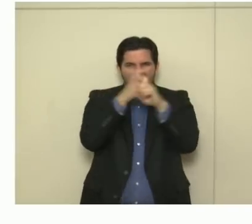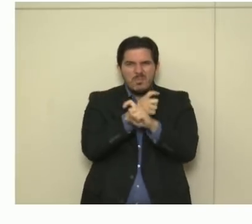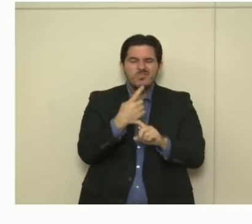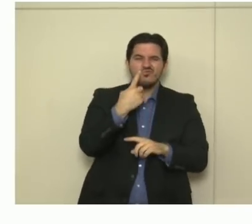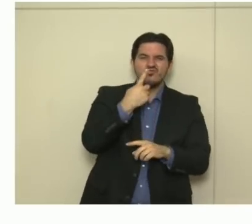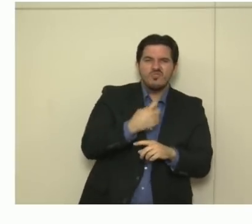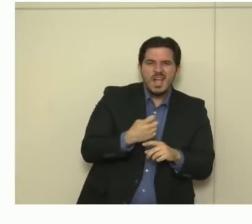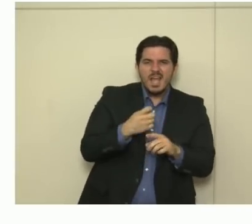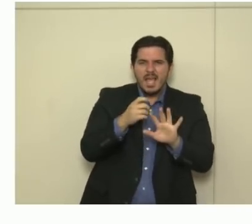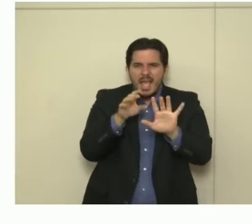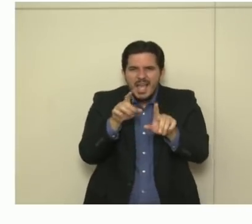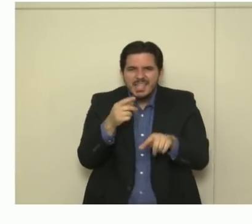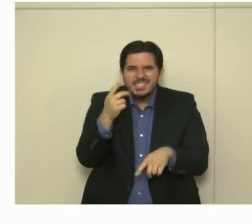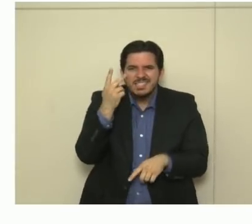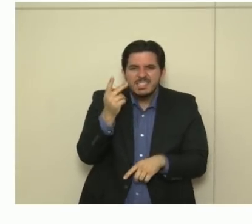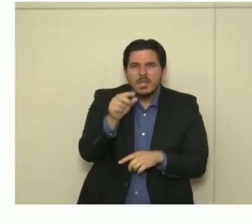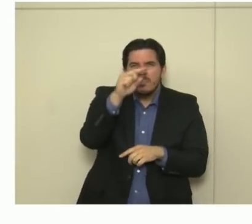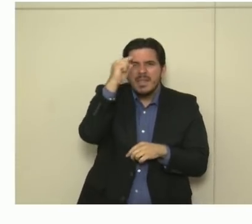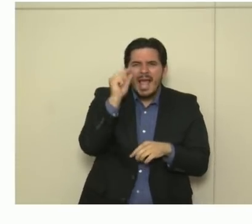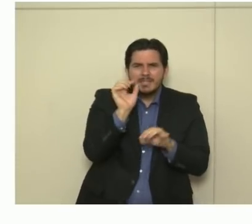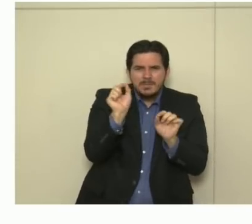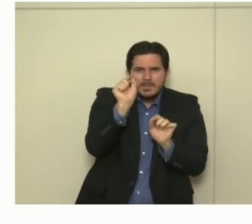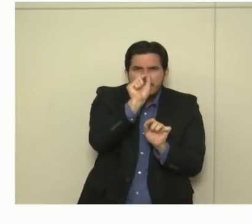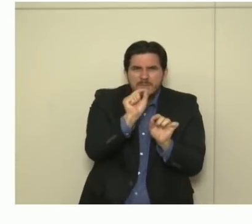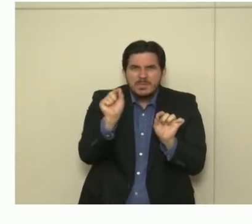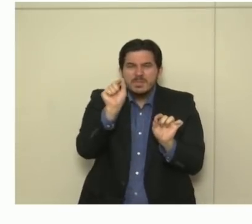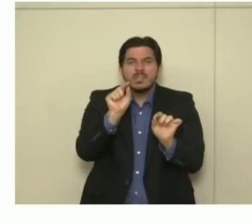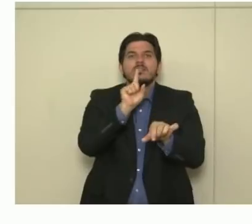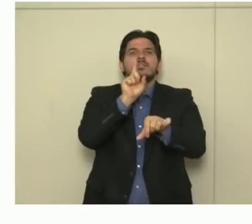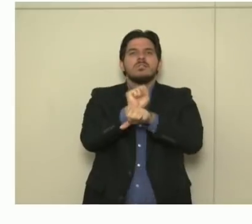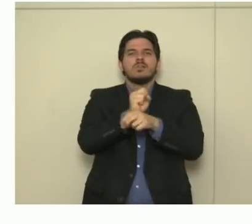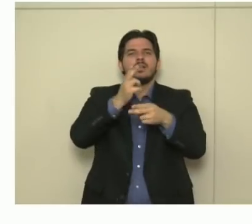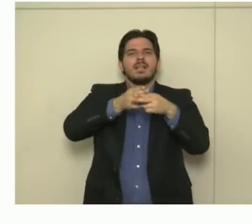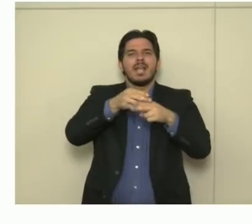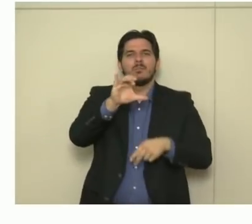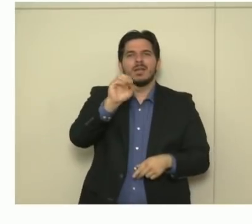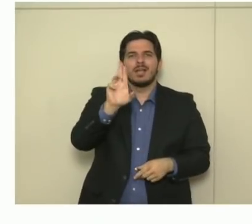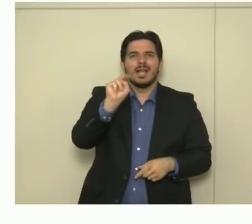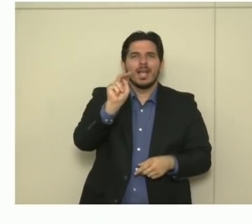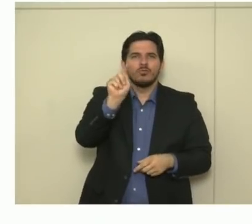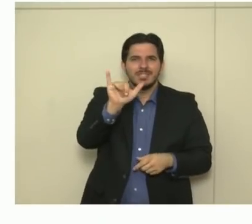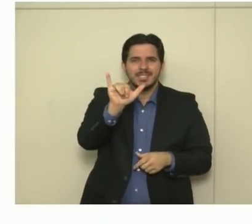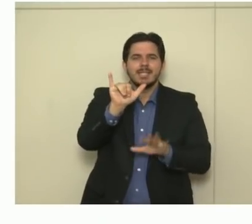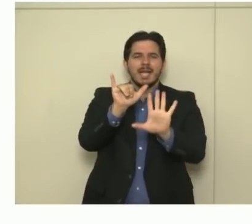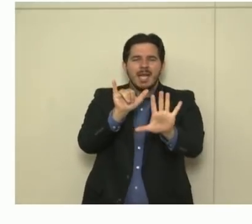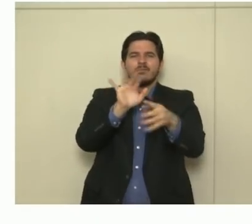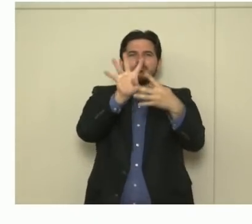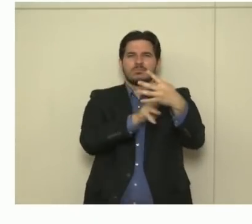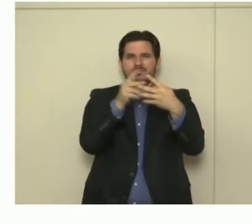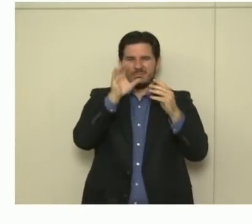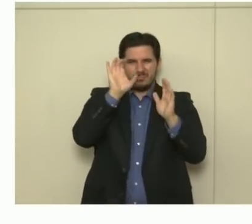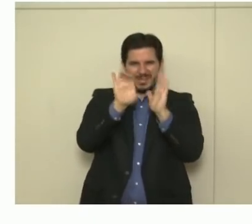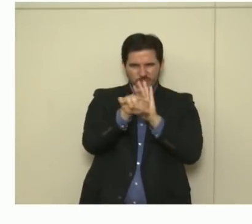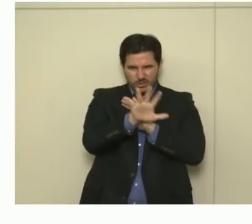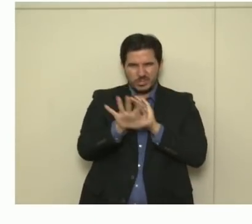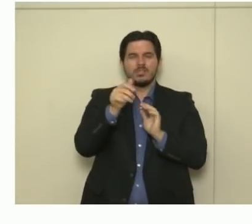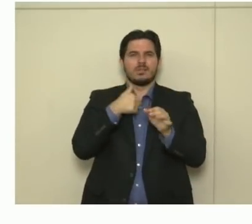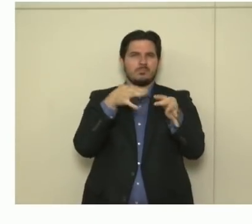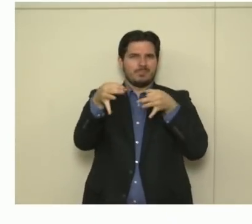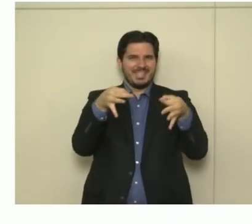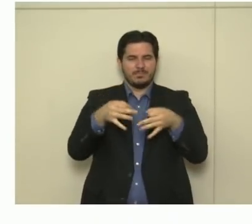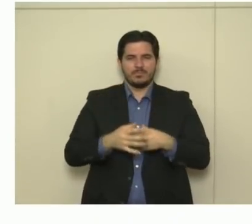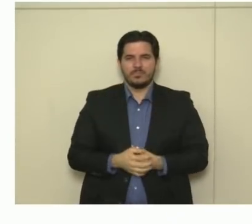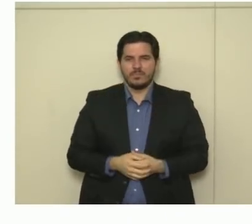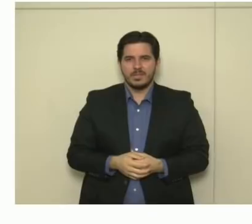little tiny black smudges are actually the names of counties. And let me explain the grid. On the bottom line here, what some of us call